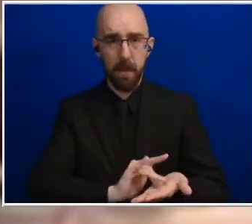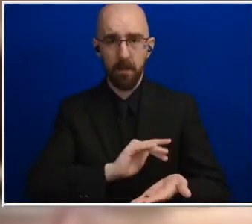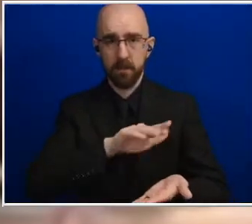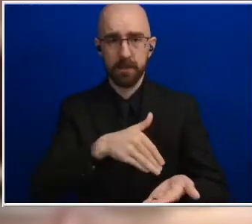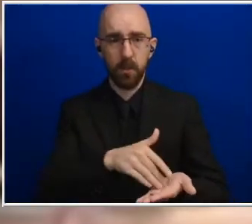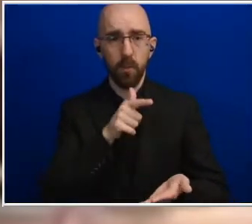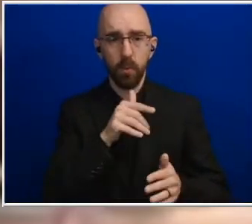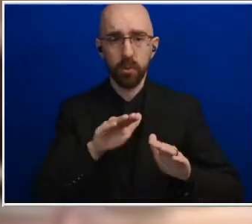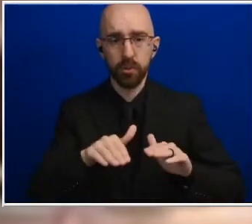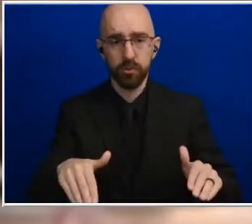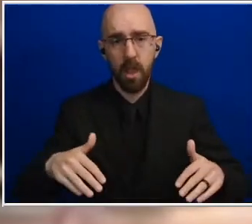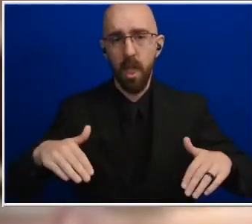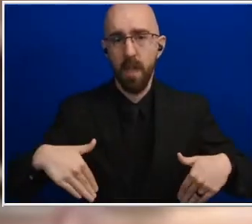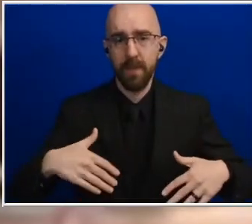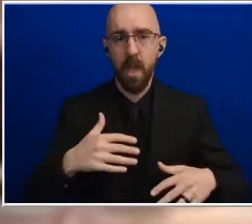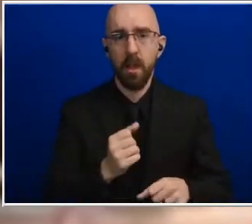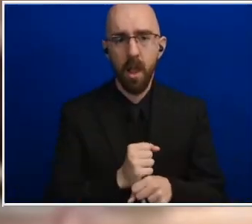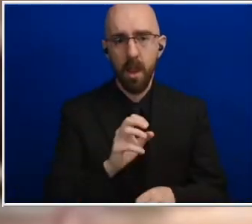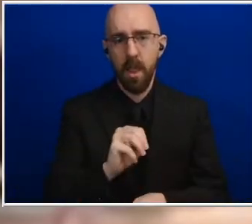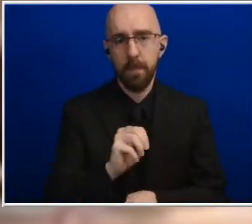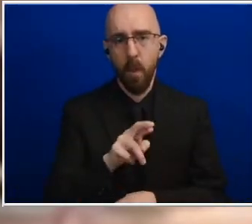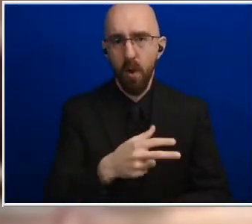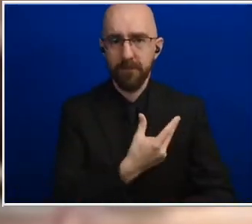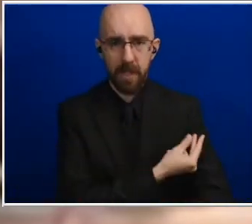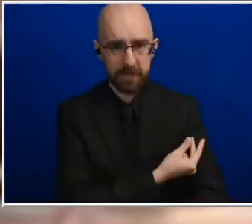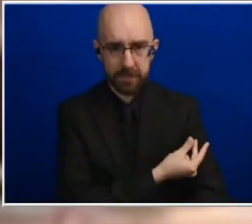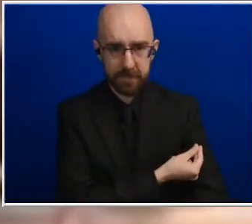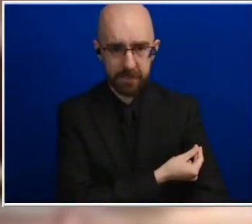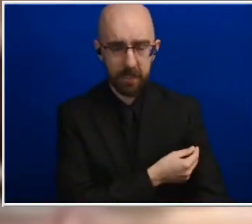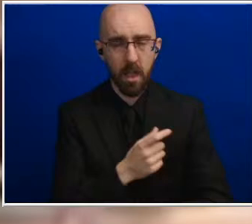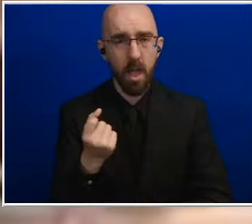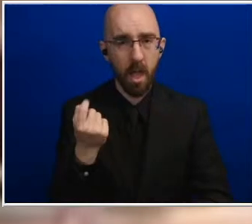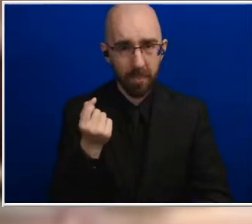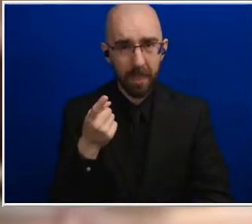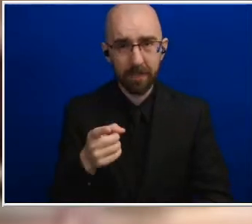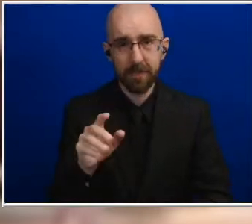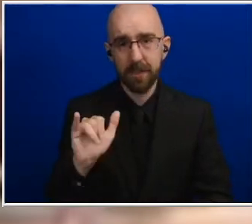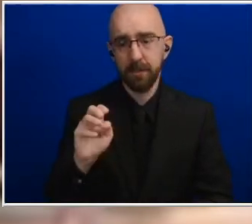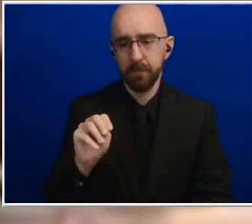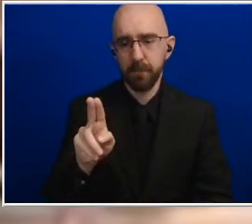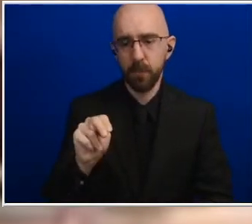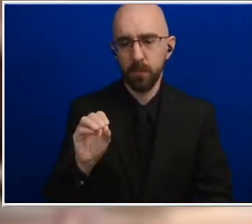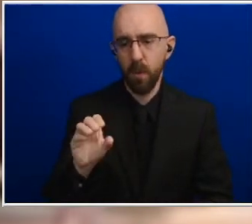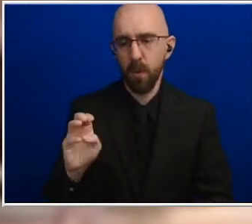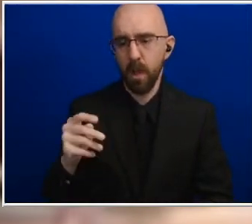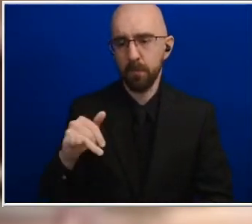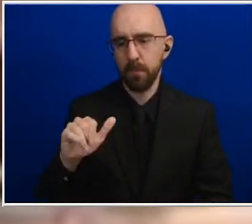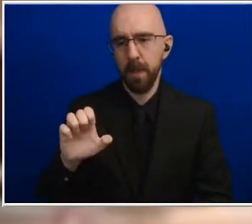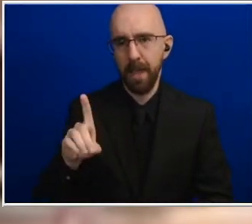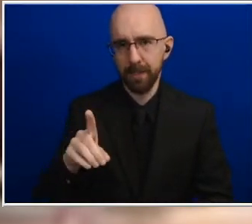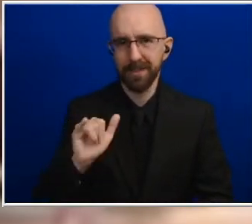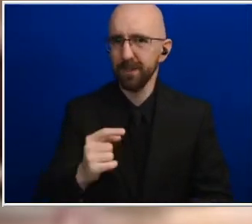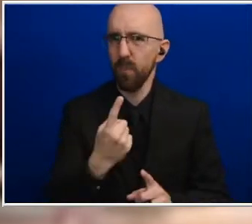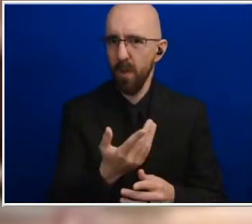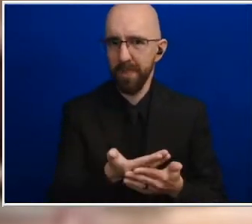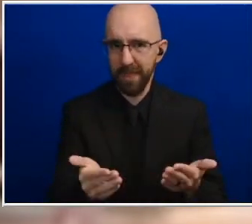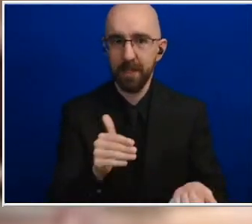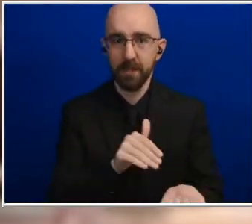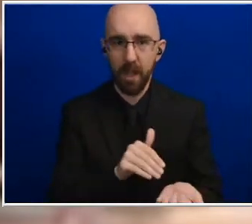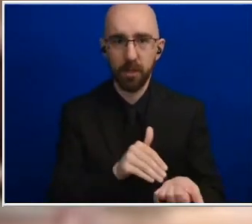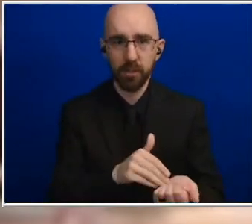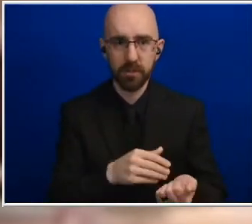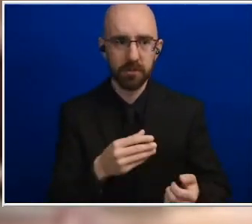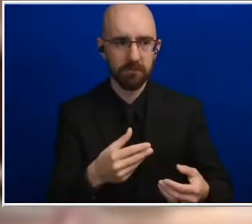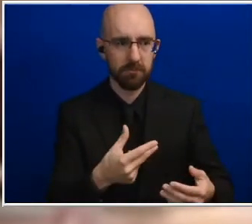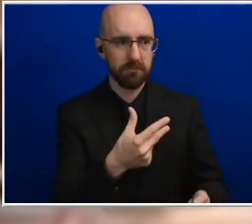have not gotten MMR vaccine unless they're immunocompromised. So that's one thing. Physicians get their kids